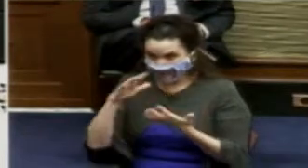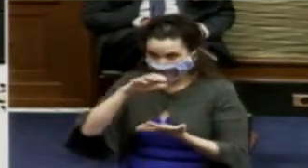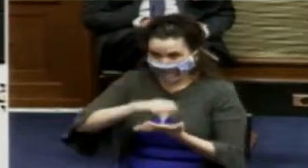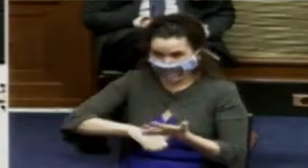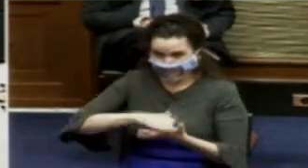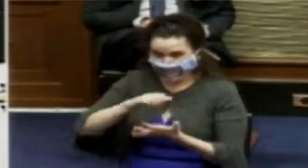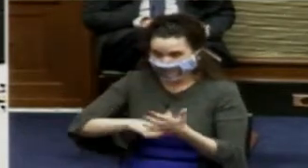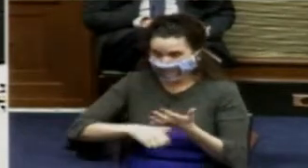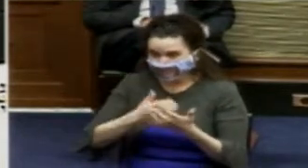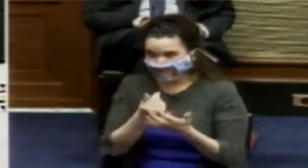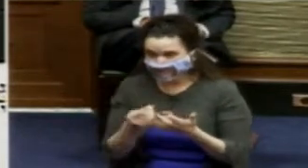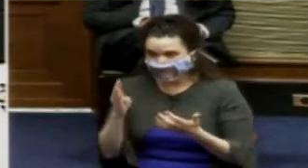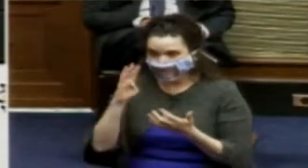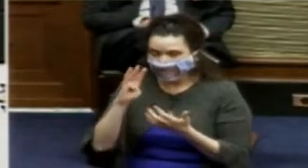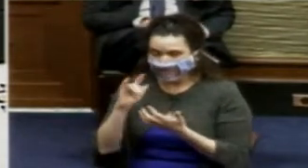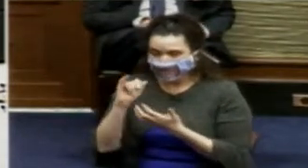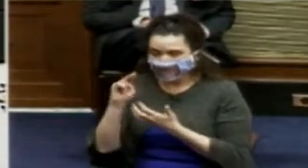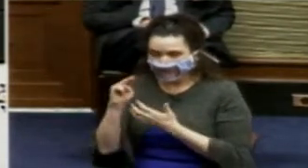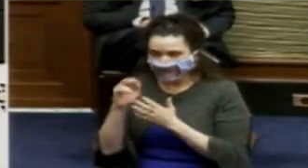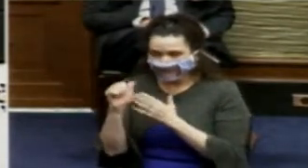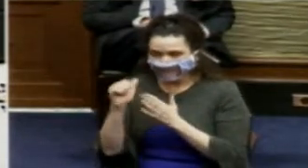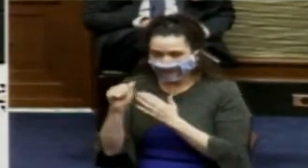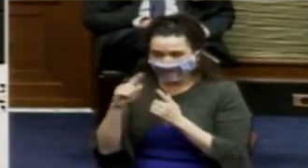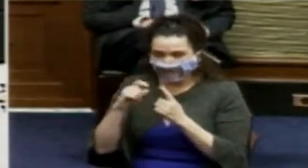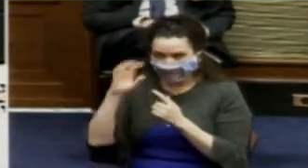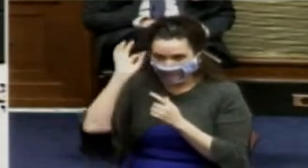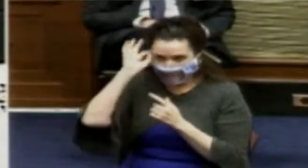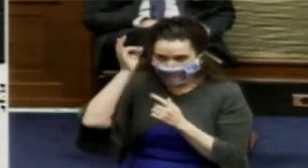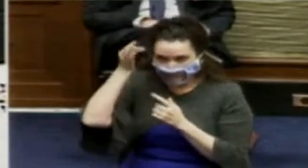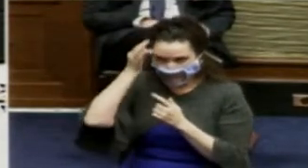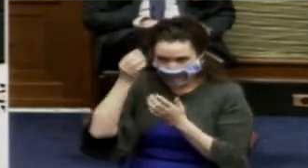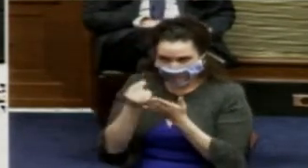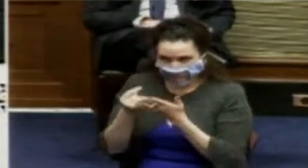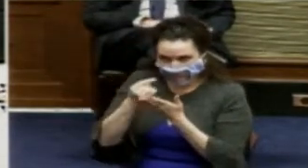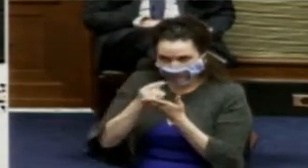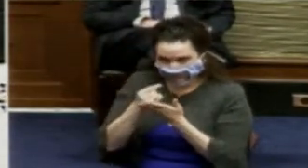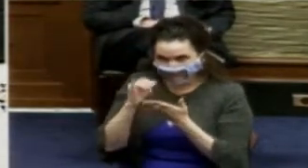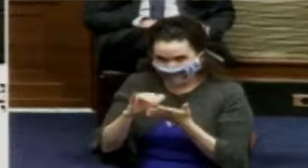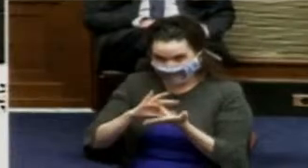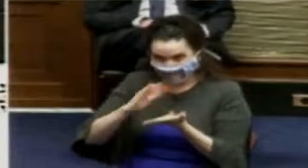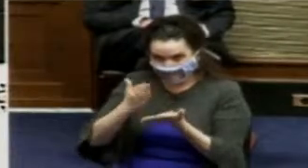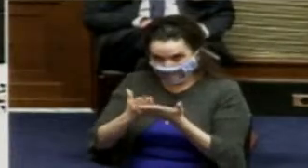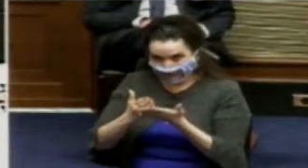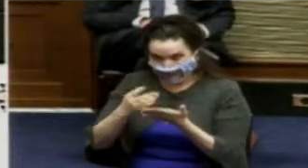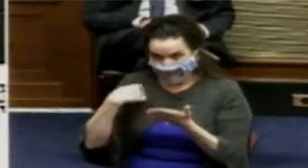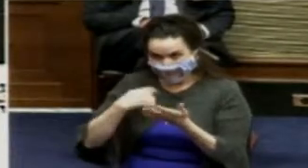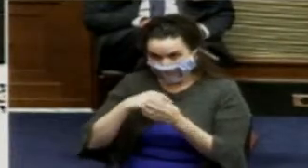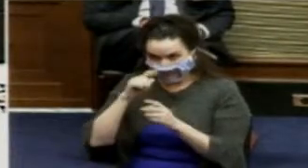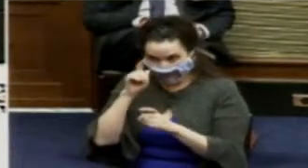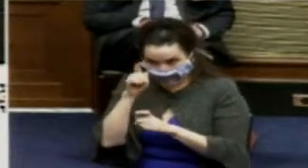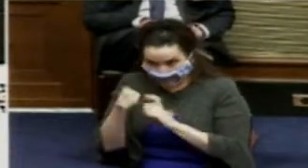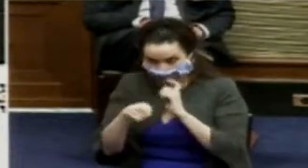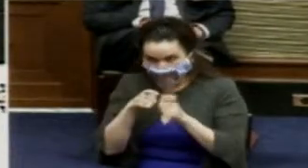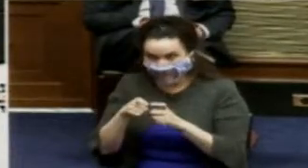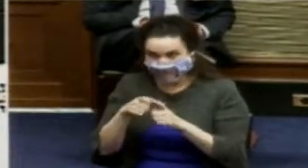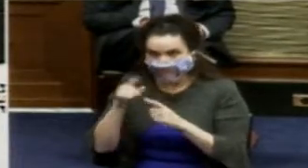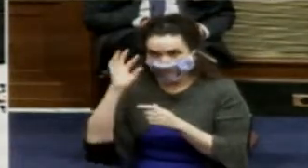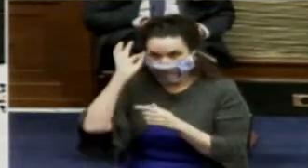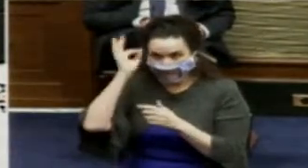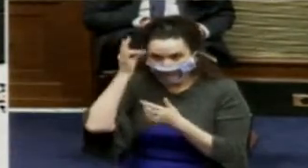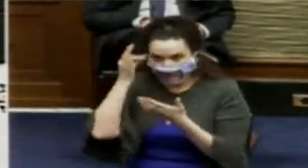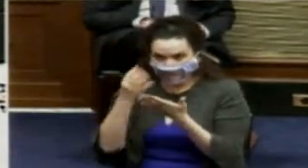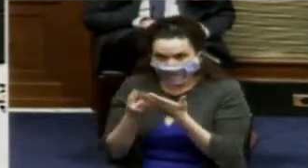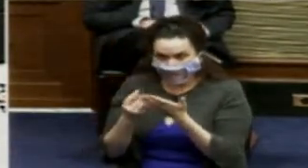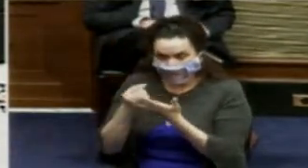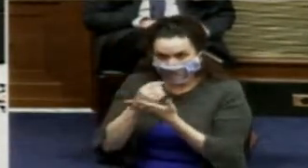dollars from the federal treasury, the billions that we contribute to the federal treasury each year. That But has